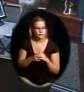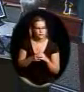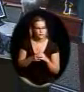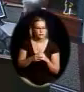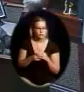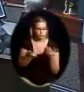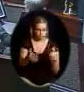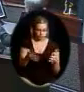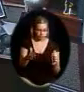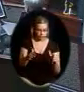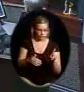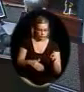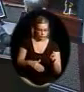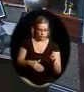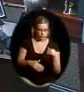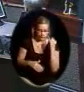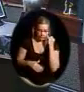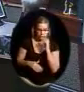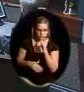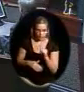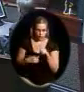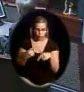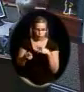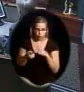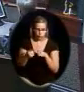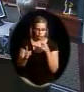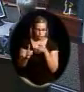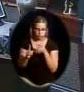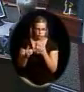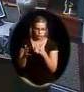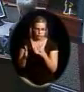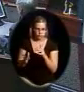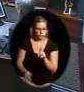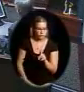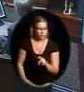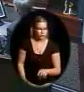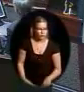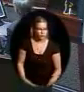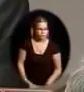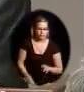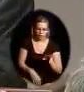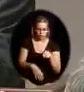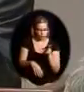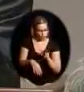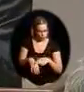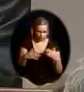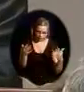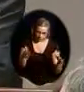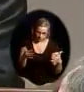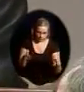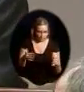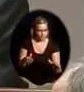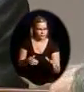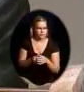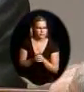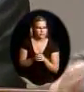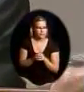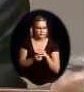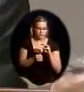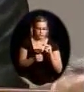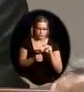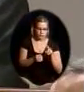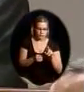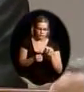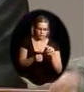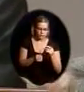Are they finished? And if they're not, when is the projected completion date for those? Of course they're finished. Mr. Thomason ran it and got it all done.